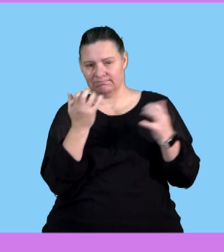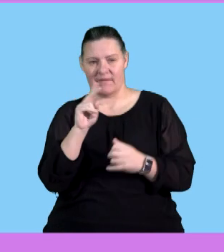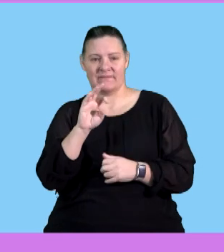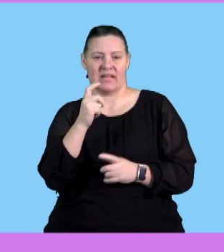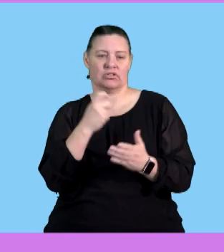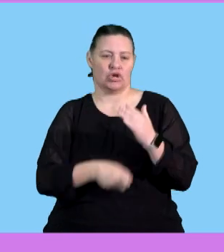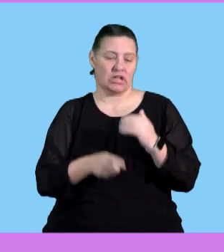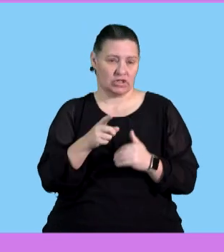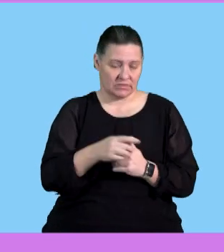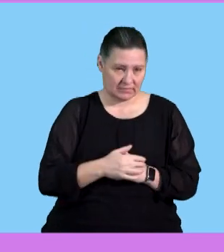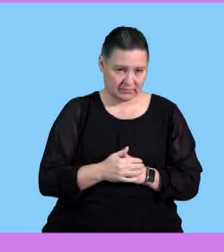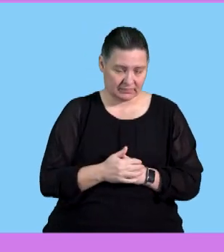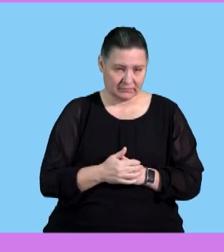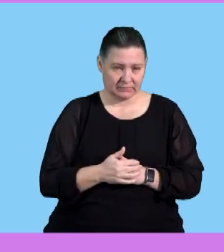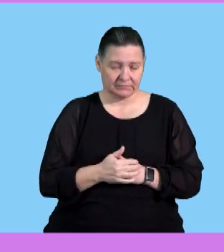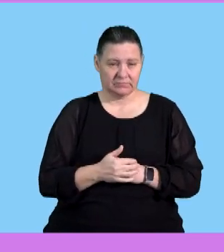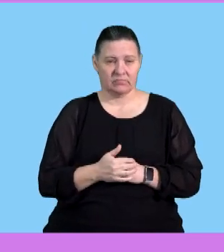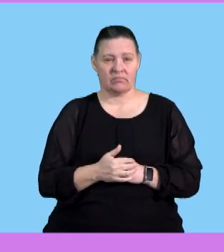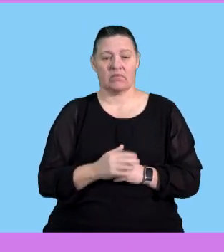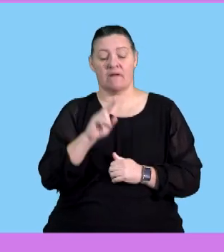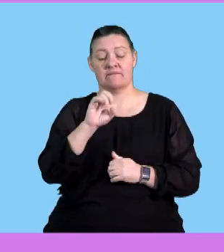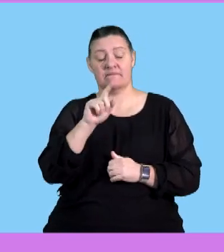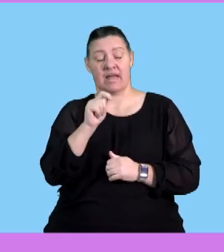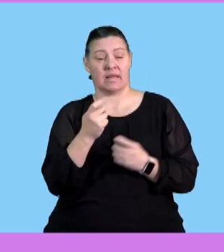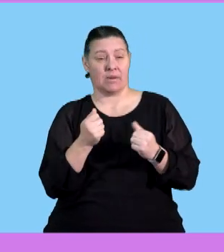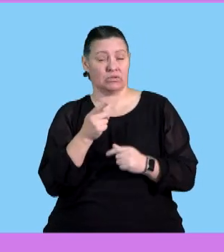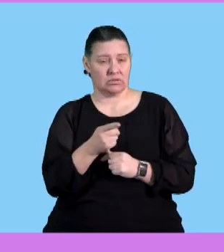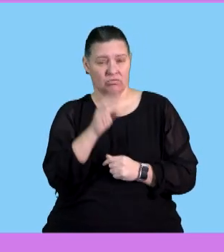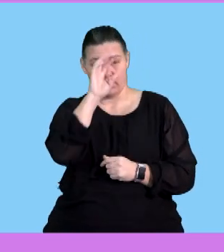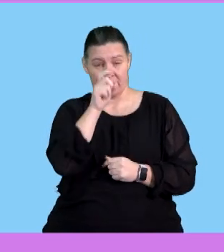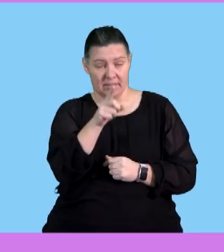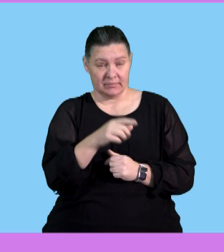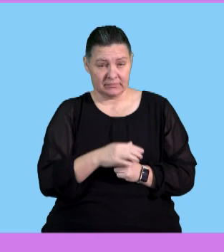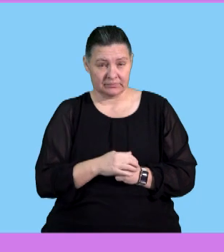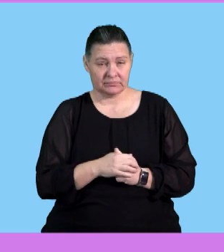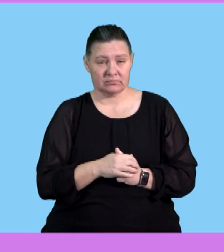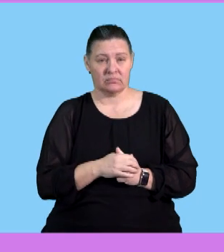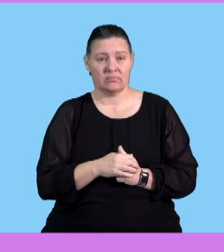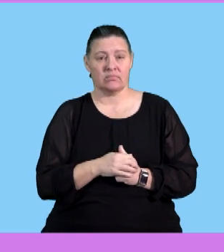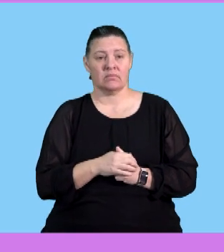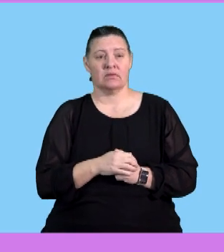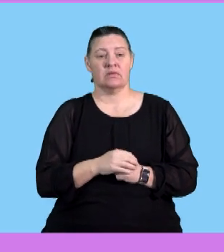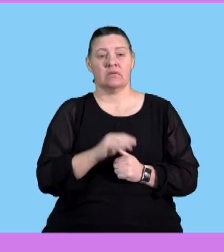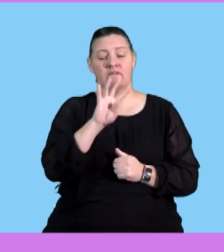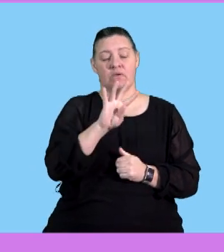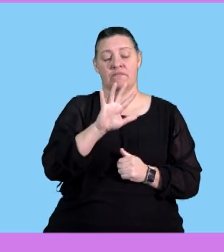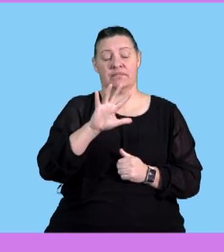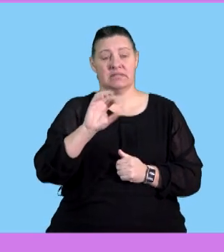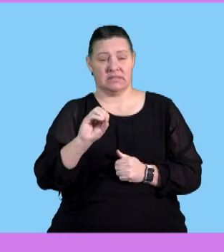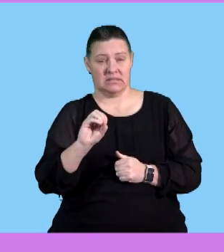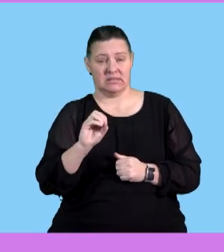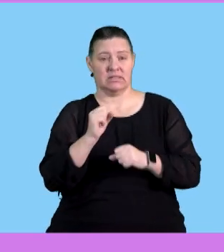VAT amount that will be charged on this item. So now the VAT amount, remember, it's going to